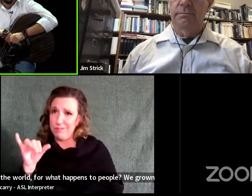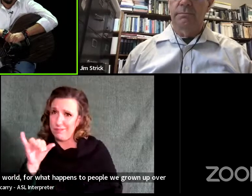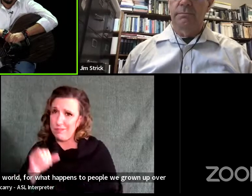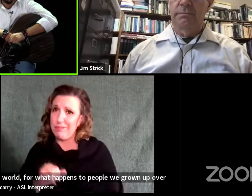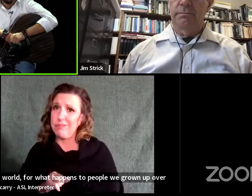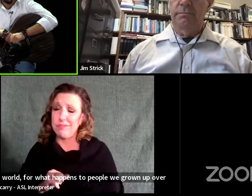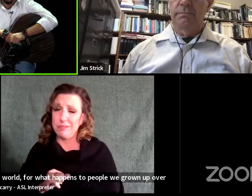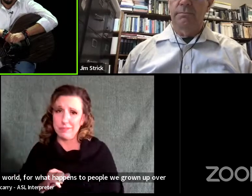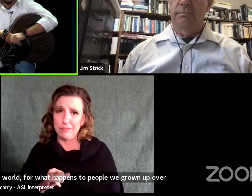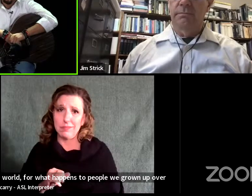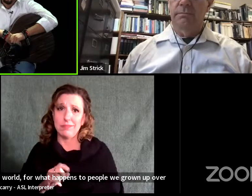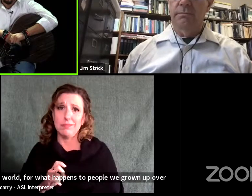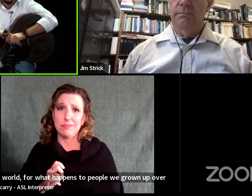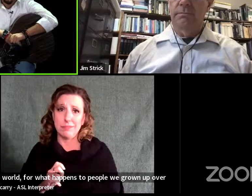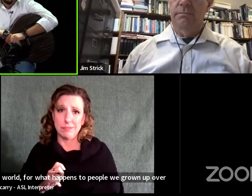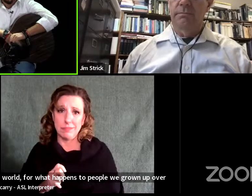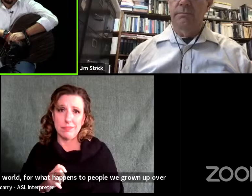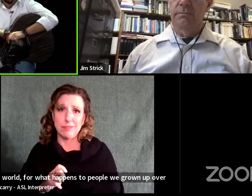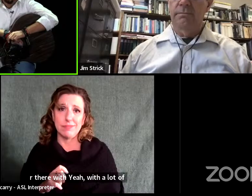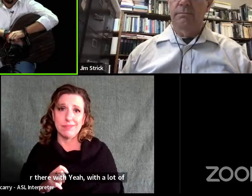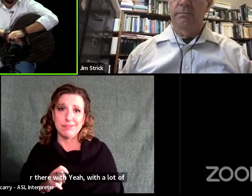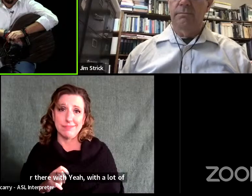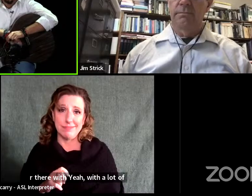with a lot of